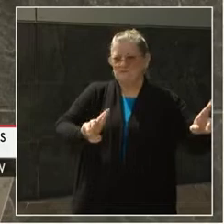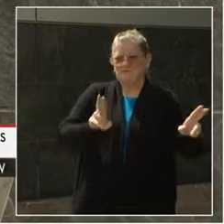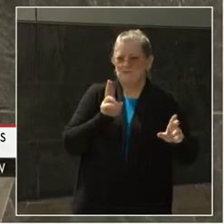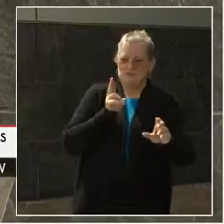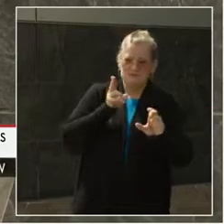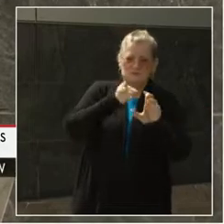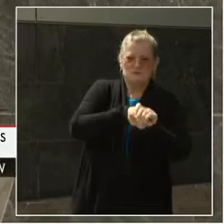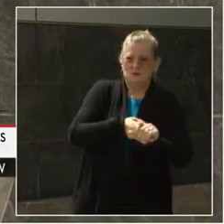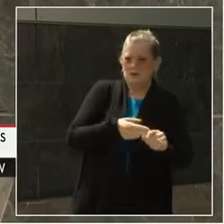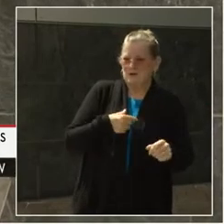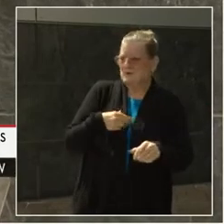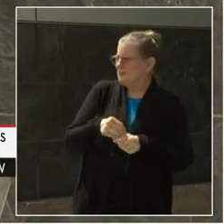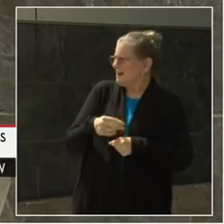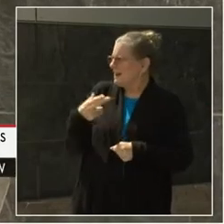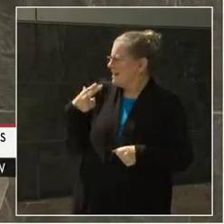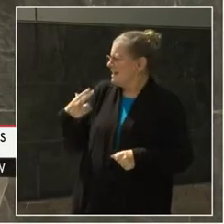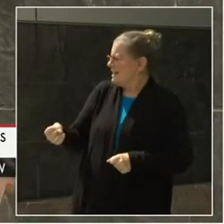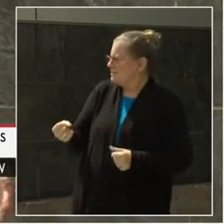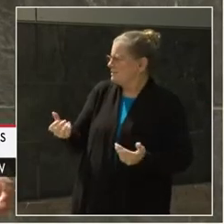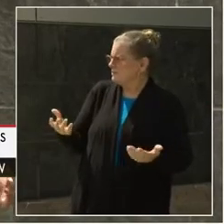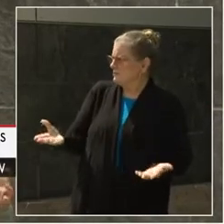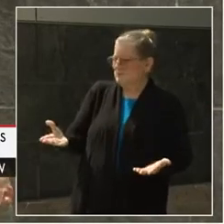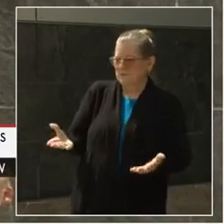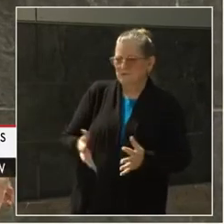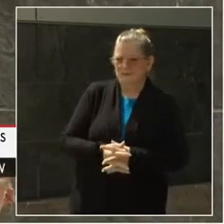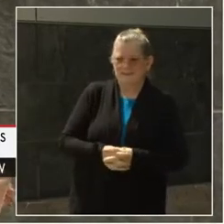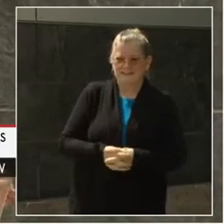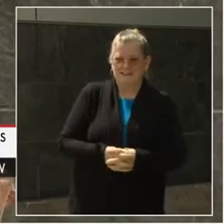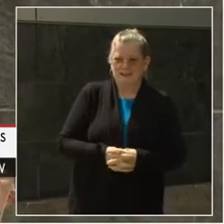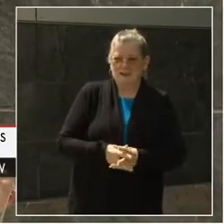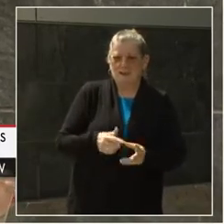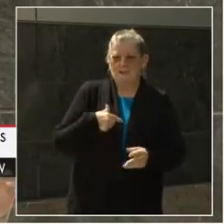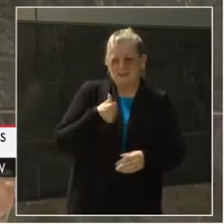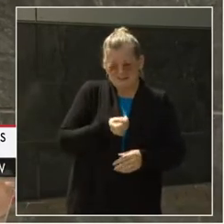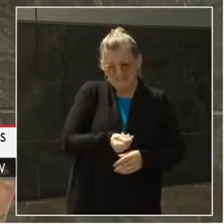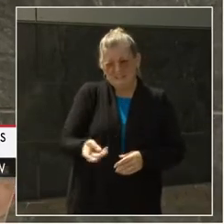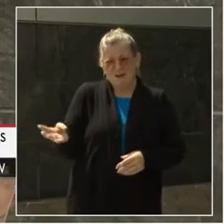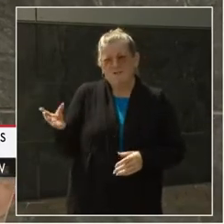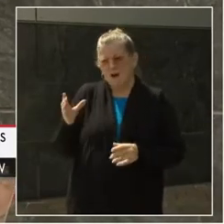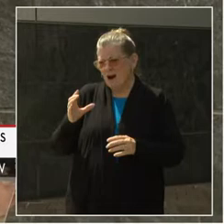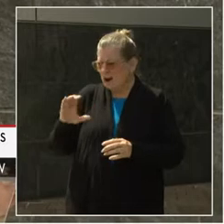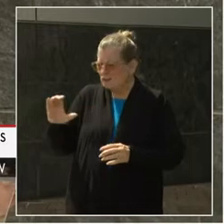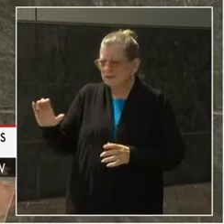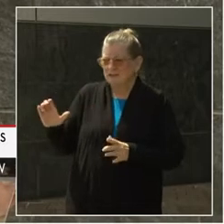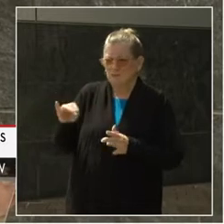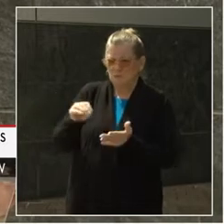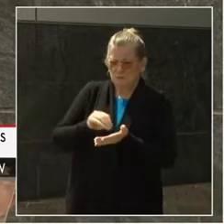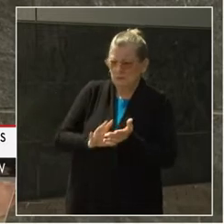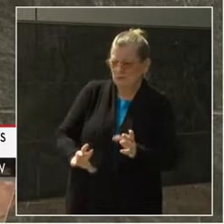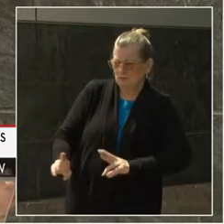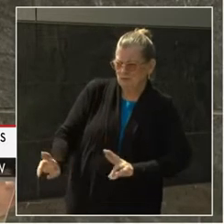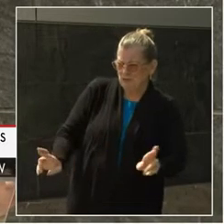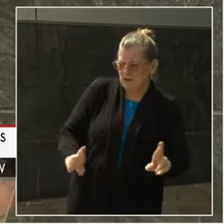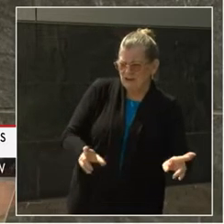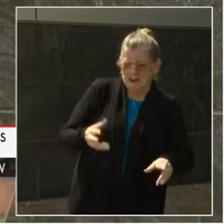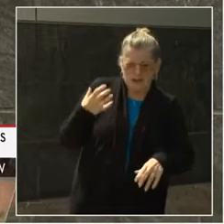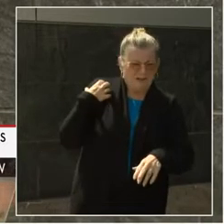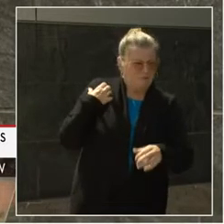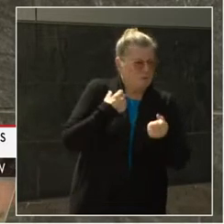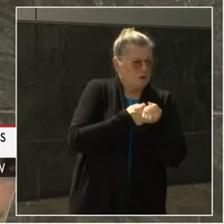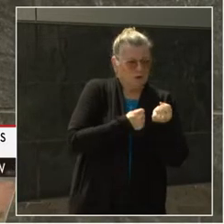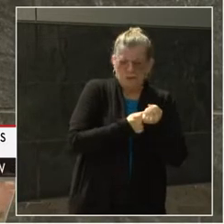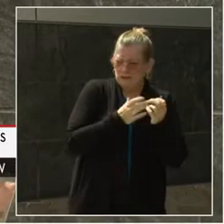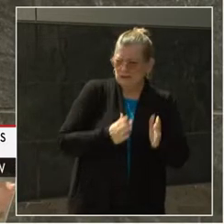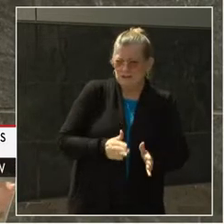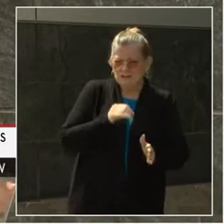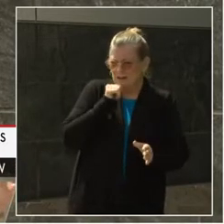like you have hundreds of students either ready, willing, able to do this. If you don't get the employers to step up, basically they're not going to be able to